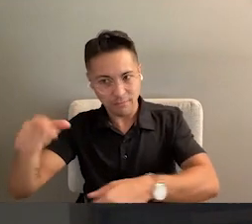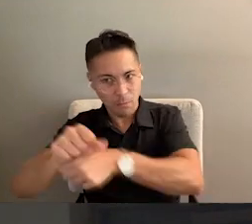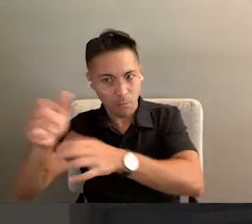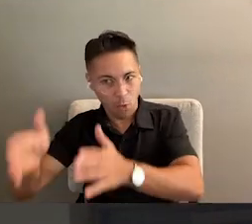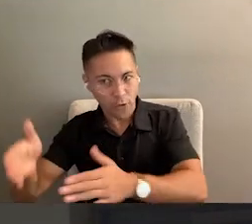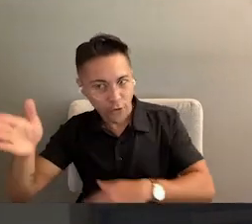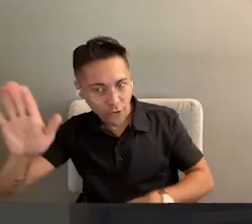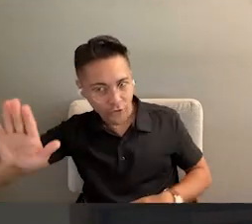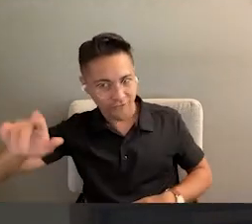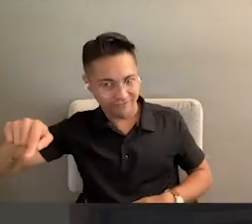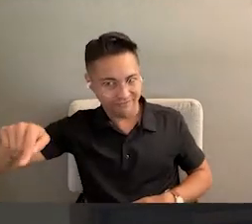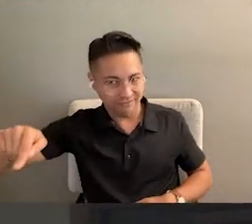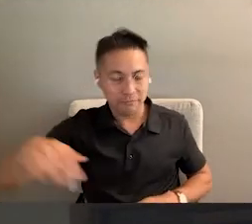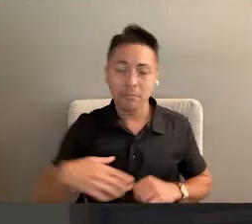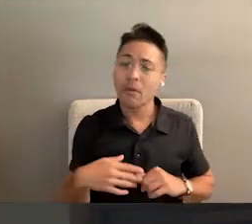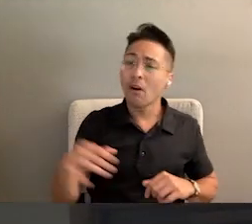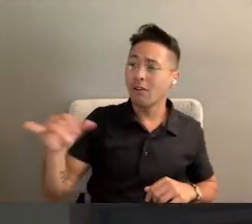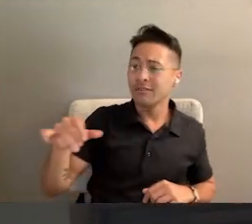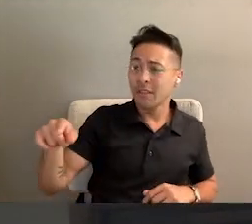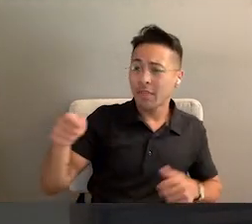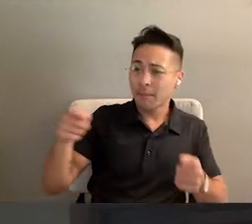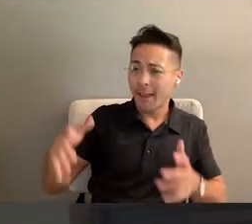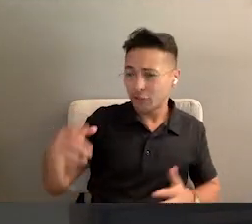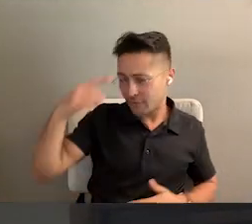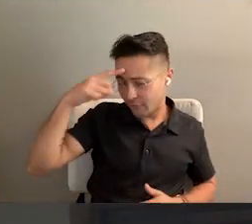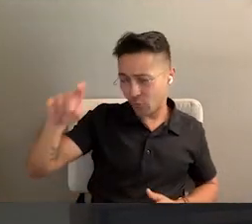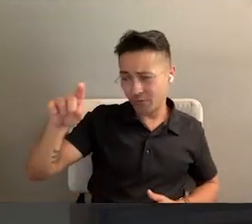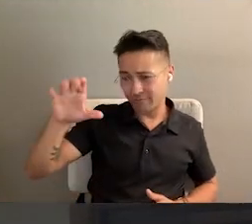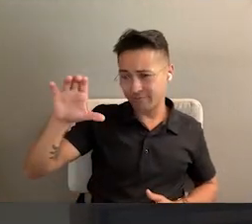sign those documents because they're the employer.